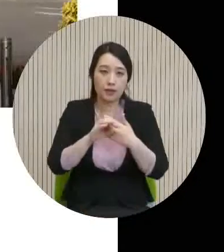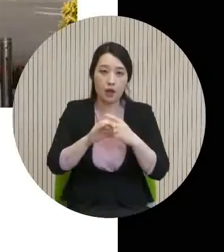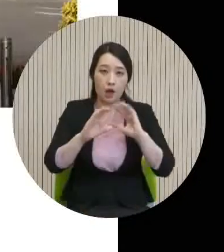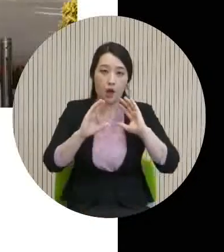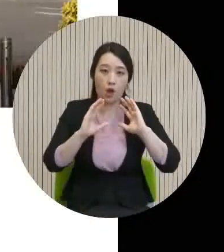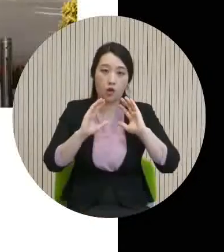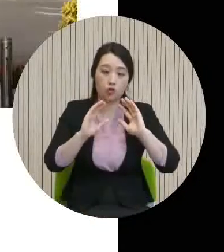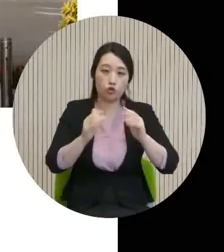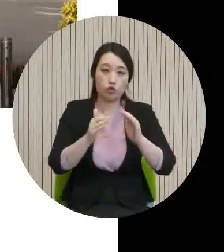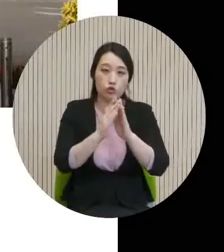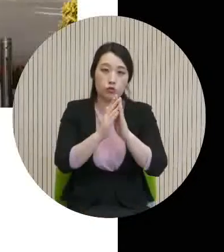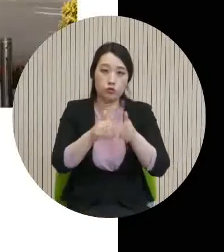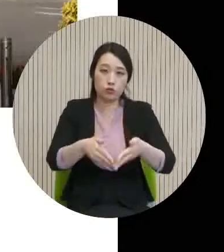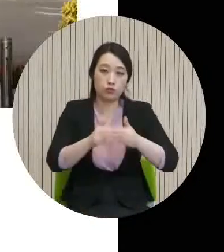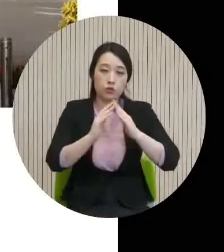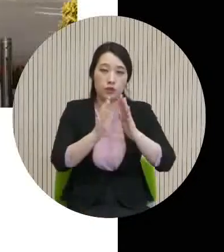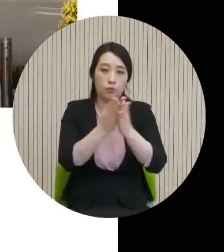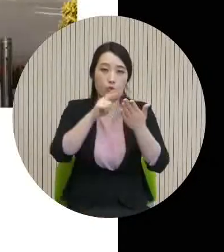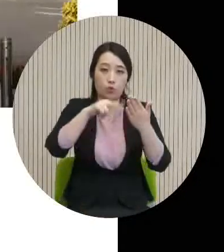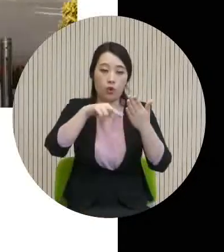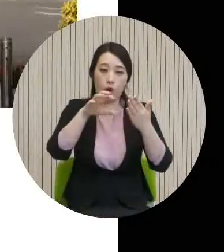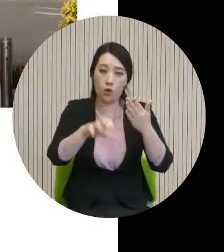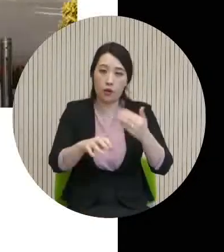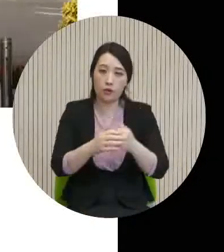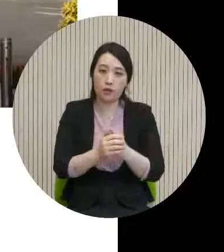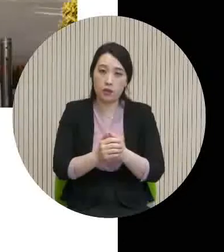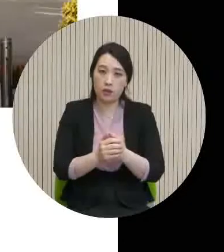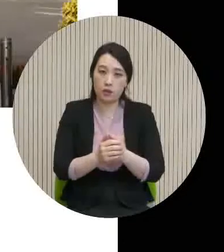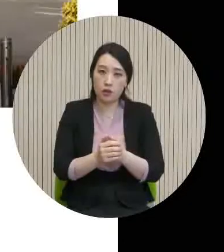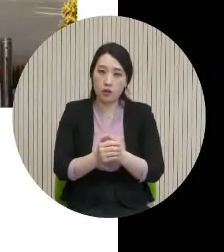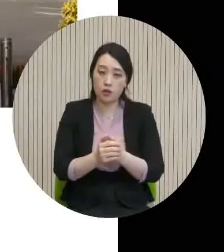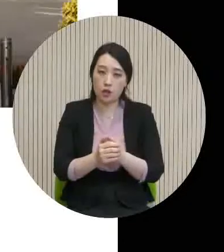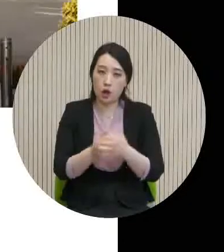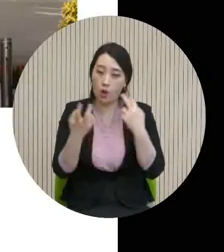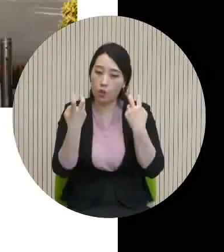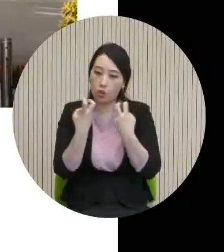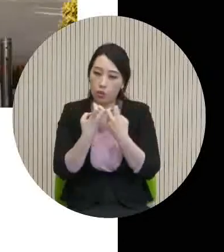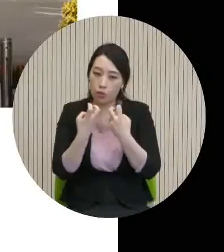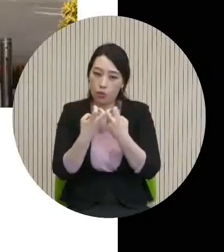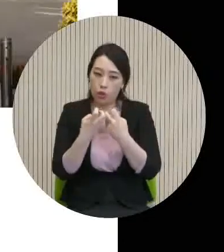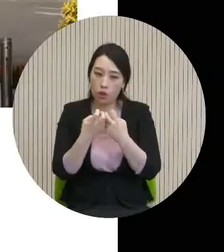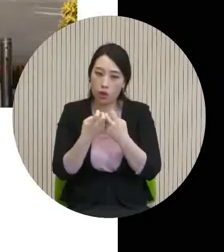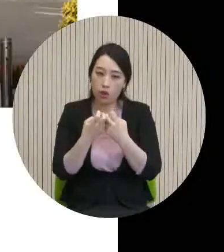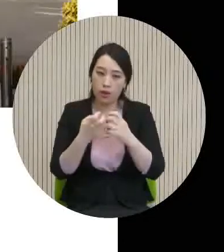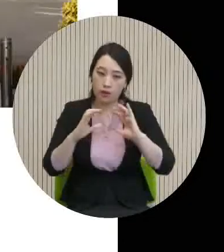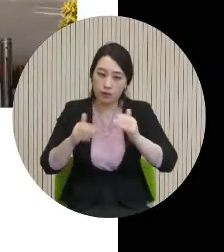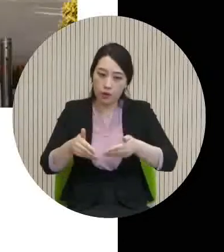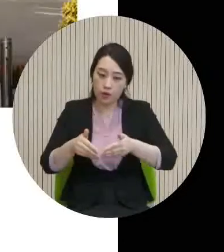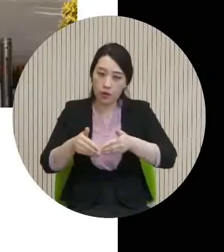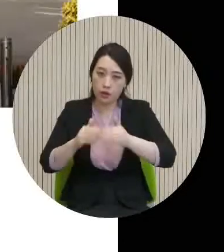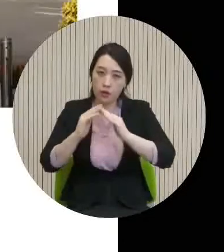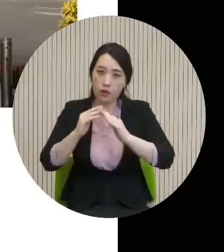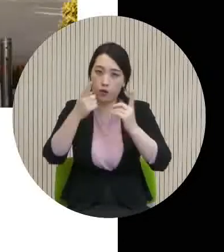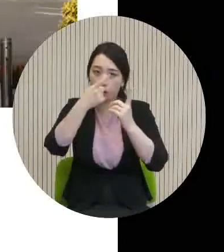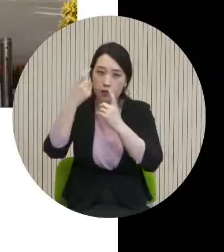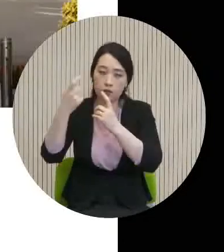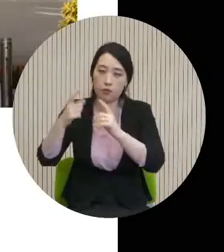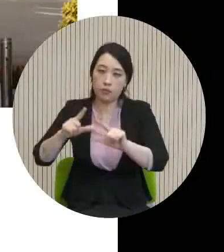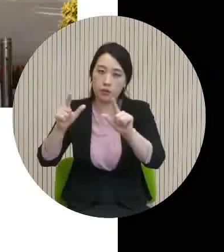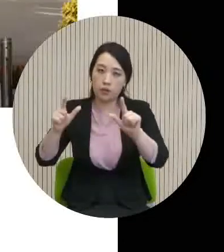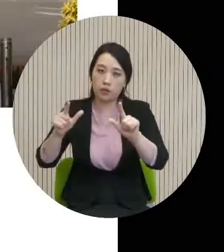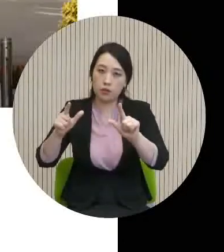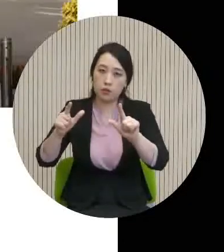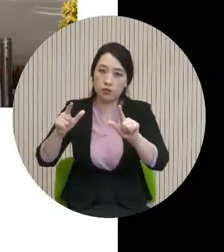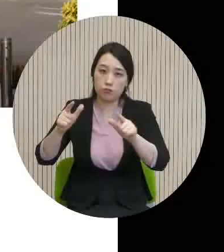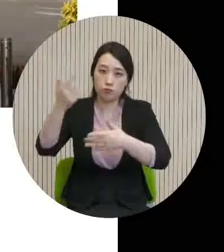Singaporeans celebrated National Day this year, this tweet will be one of the important things to collect, to understand and